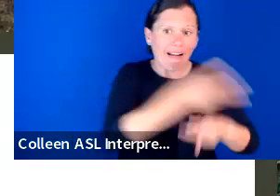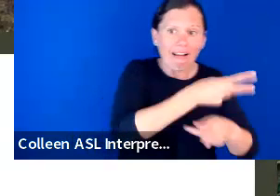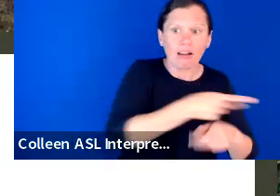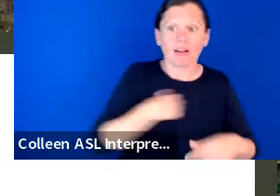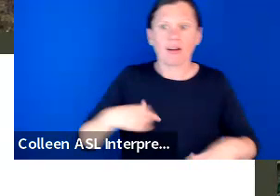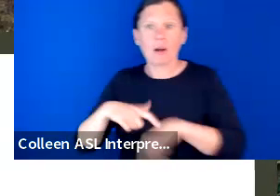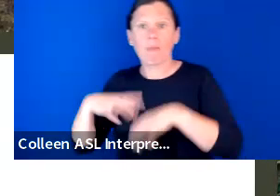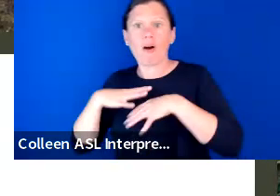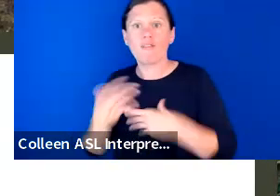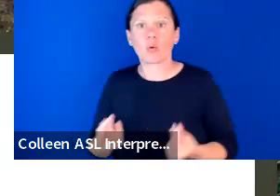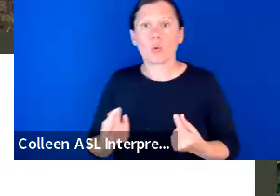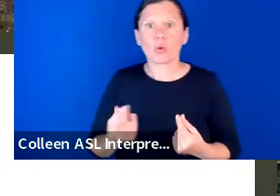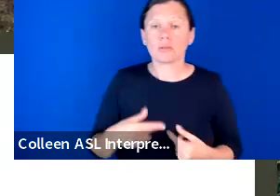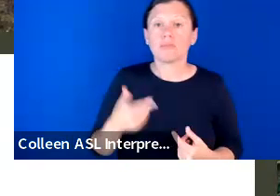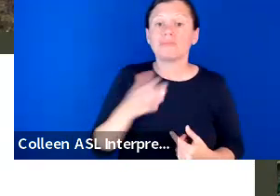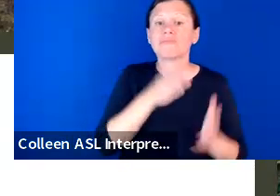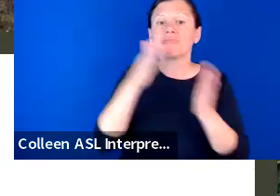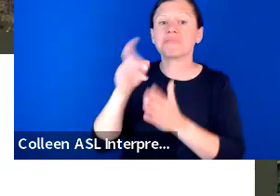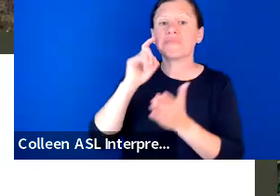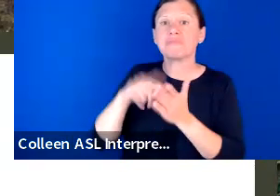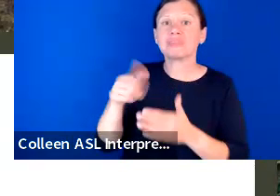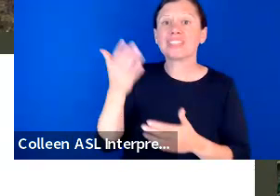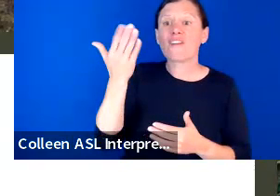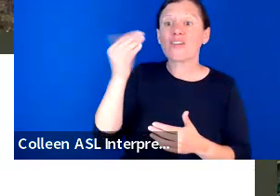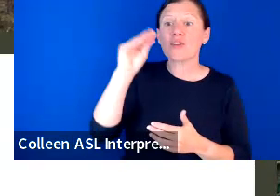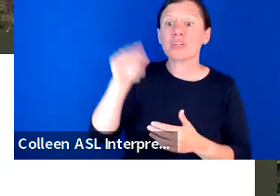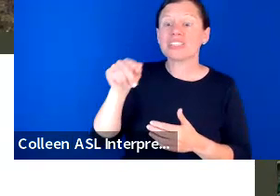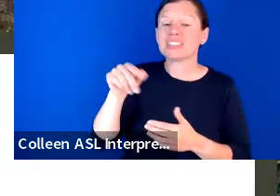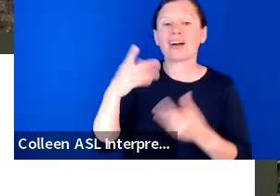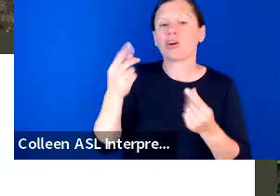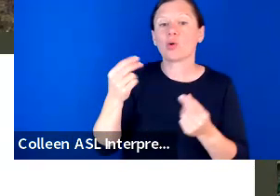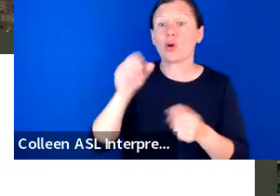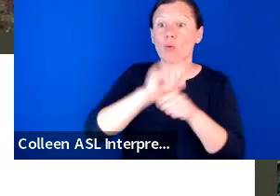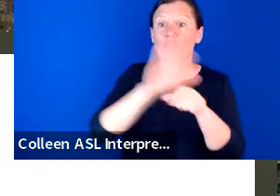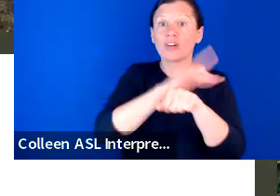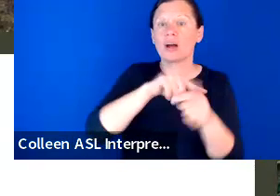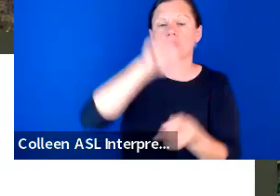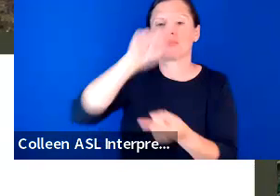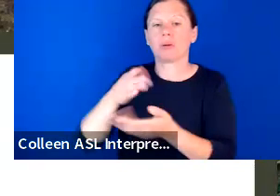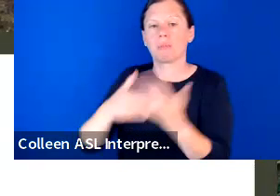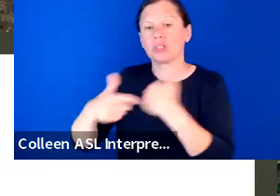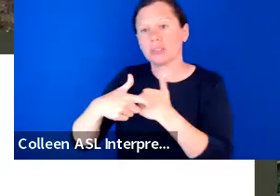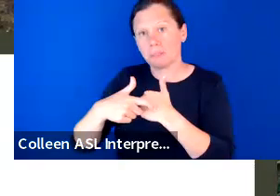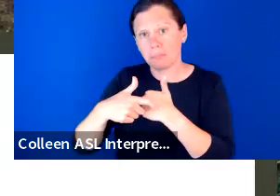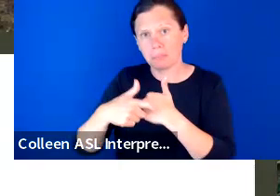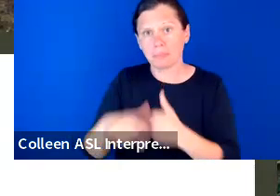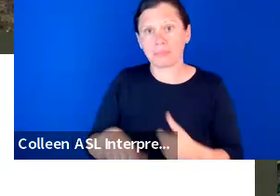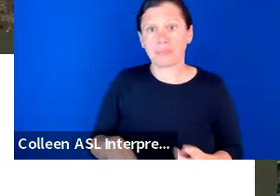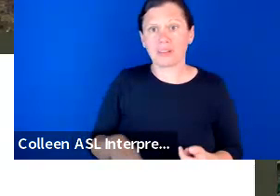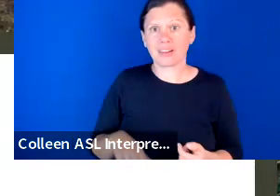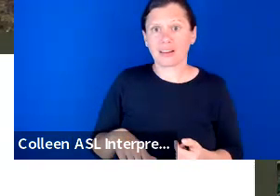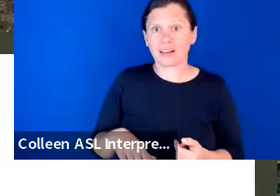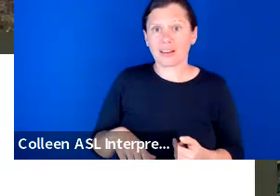15% reported reducing their hours, and many reported receiving warnings about their performance or